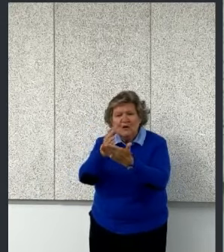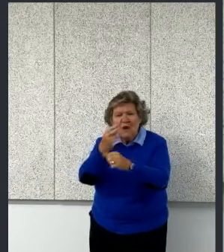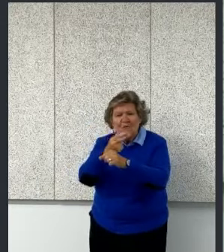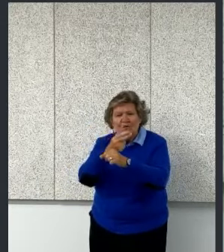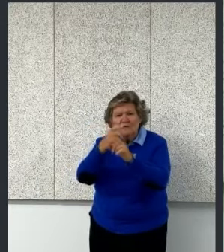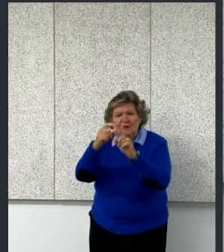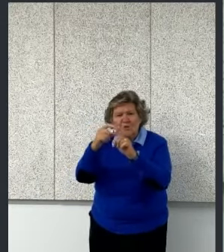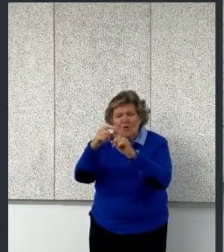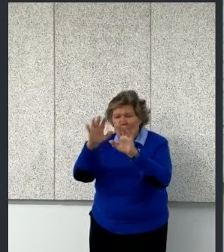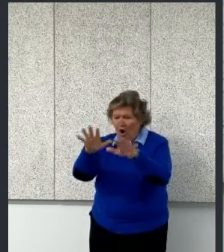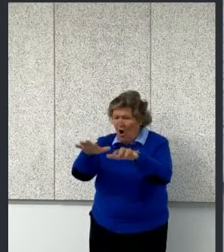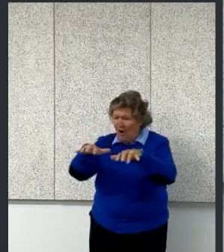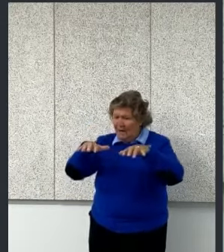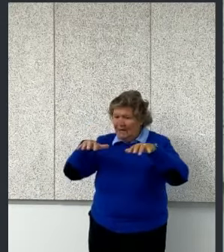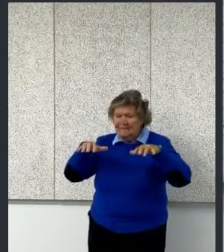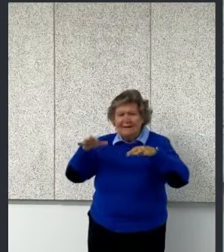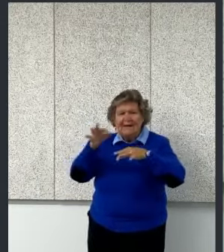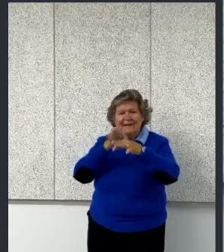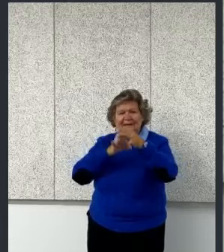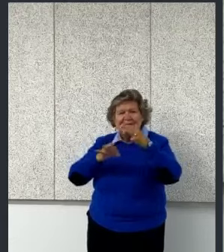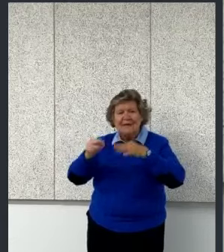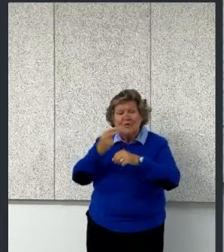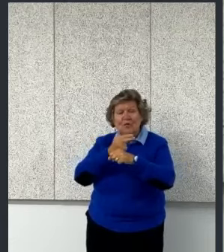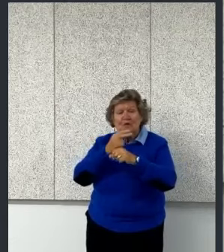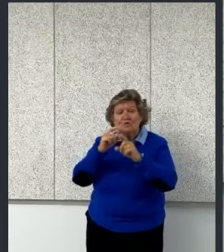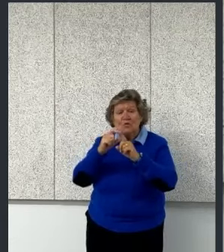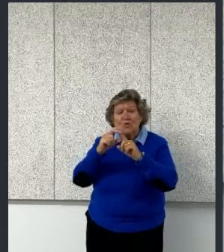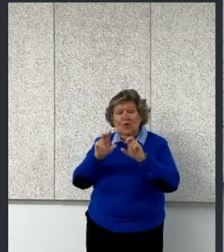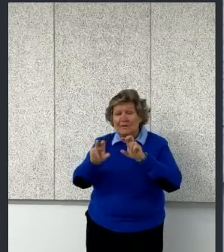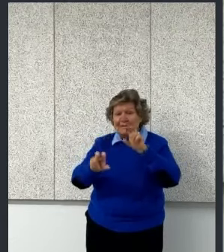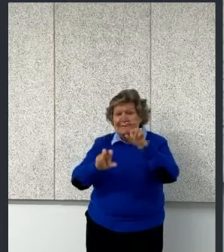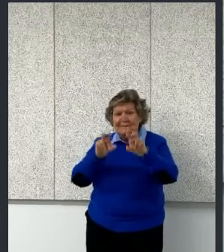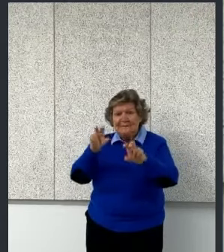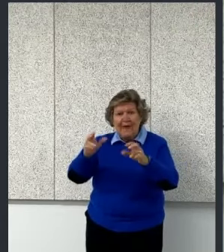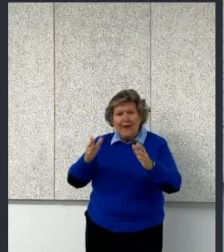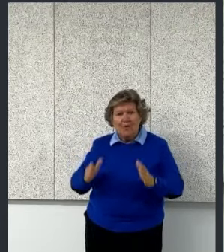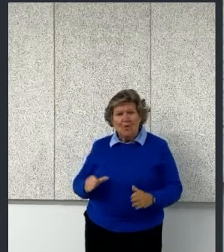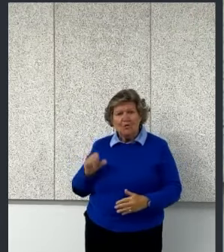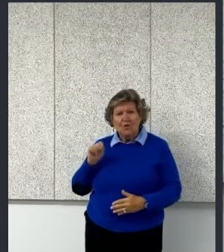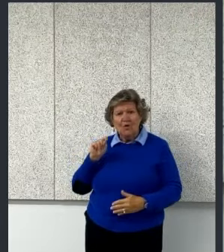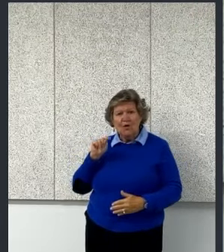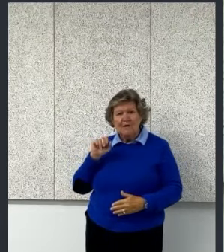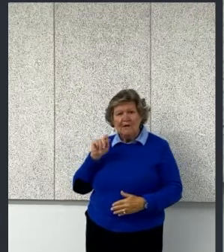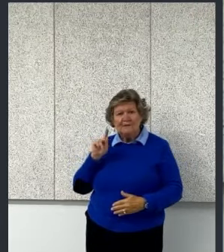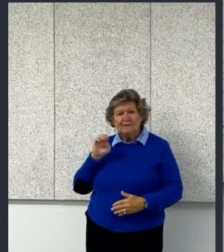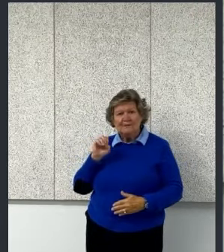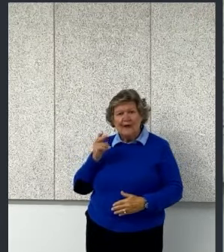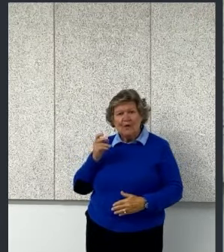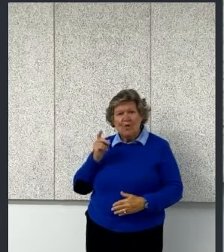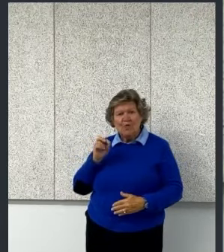What happens if we use the word stakeholder? What happens if we use the word, I don't know, I don't have the answers, but